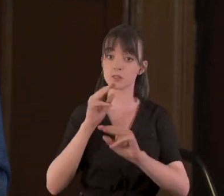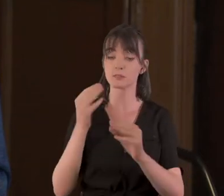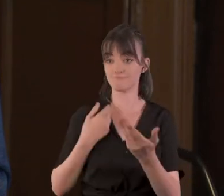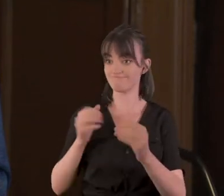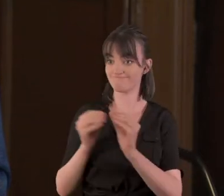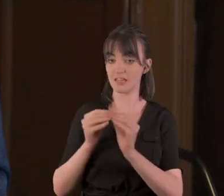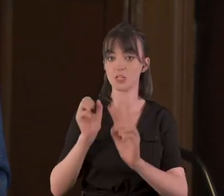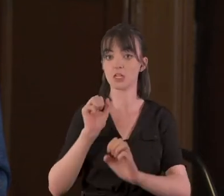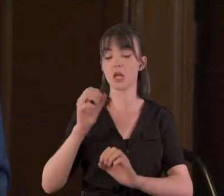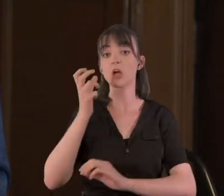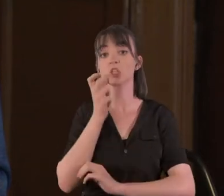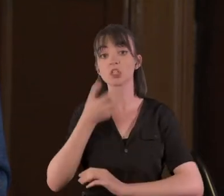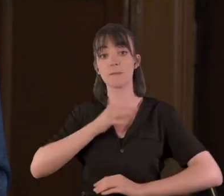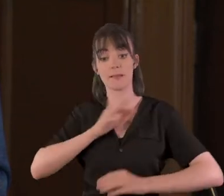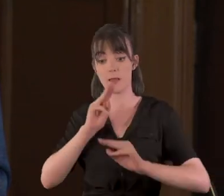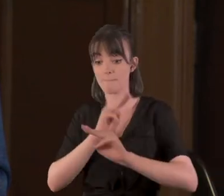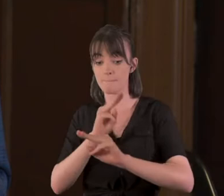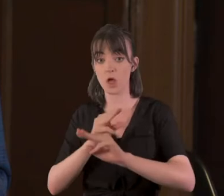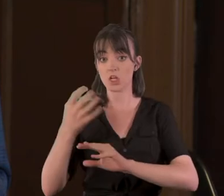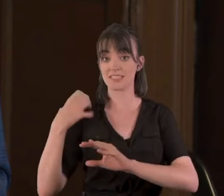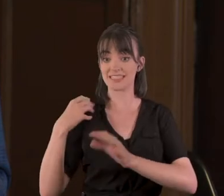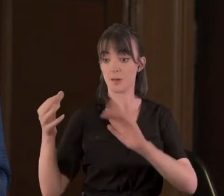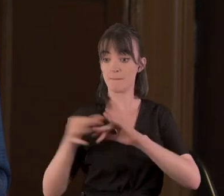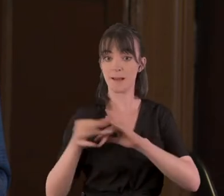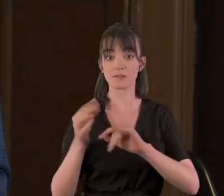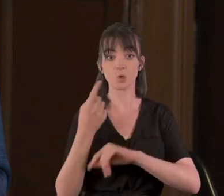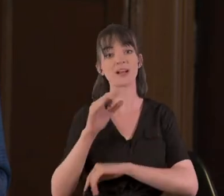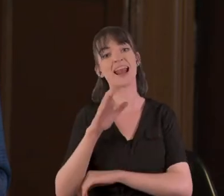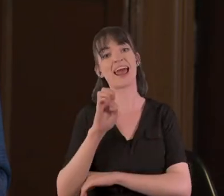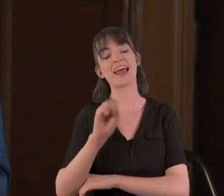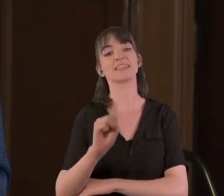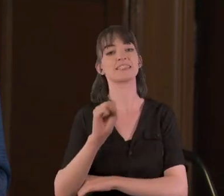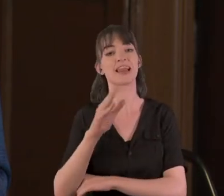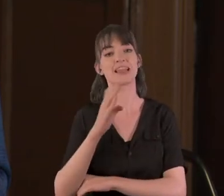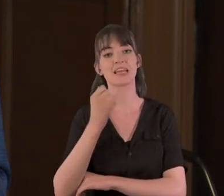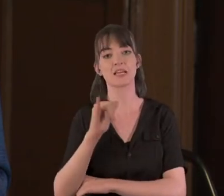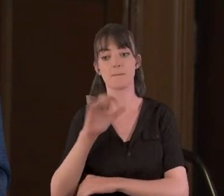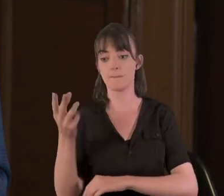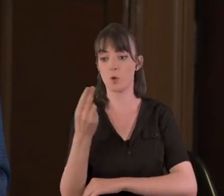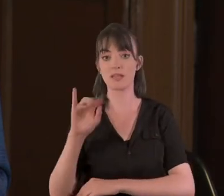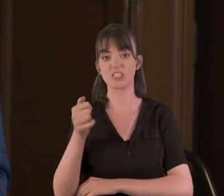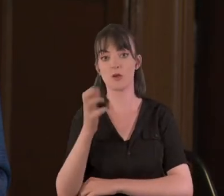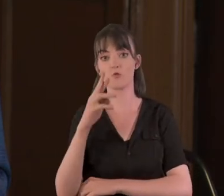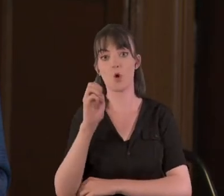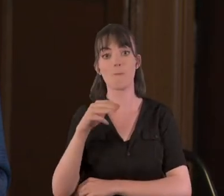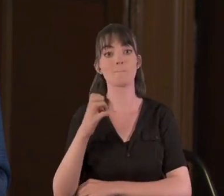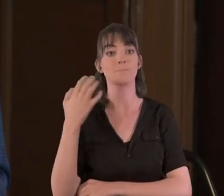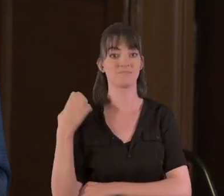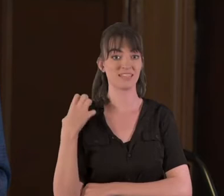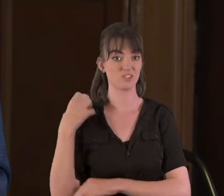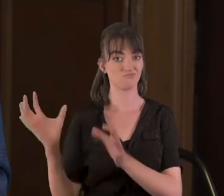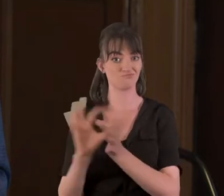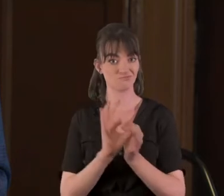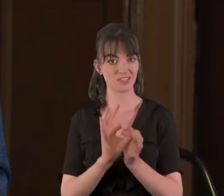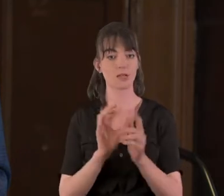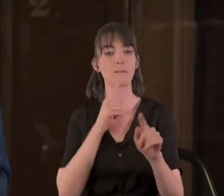to one of the Leslies, so there was that, the two Jerome sisters, there was a connection there. And I think you're right,